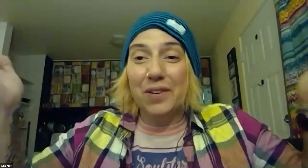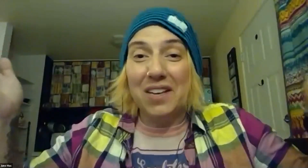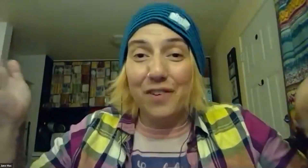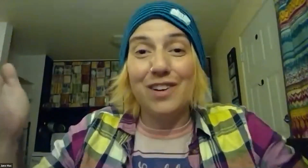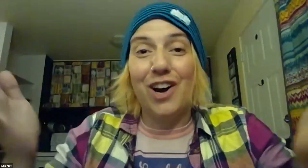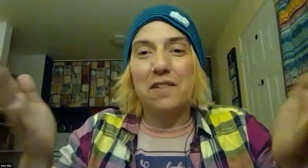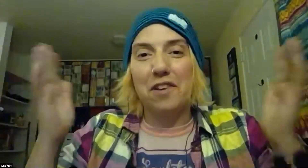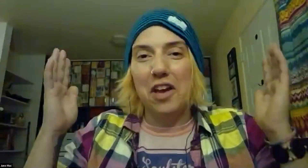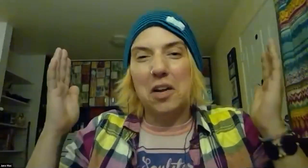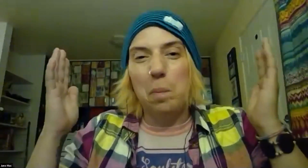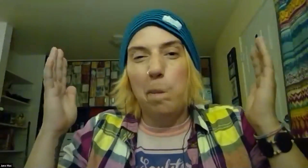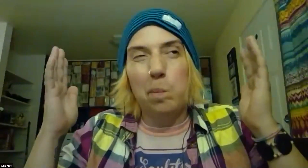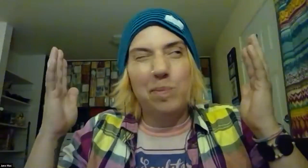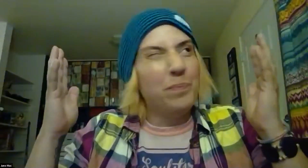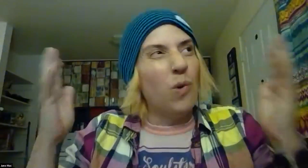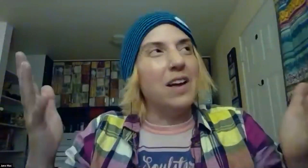I've been looking for a dog for